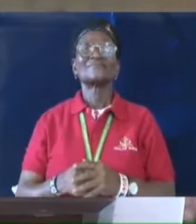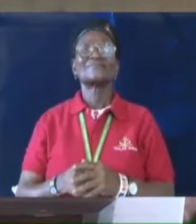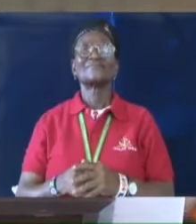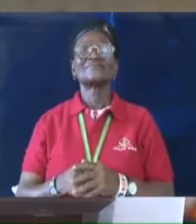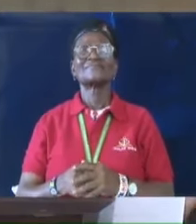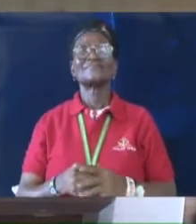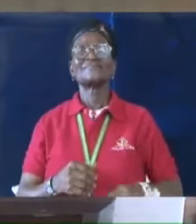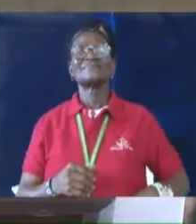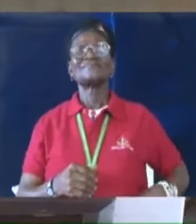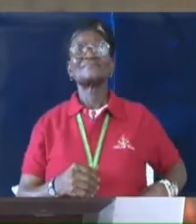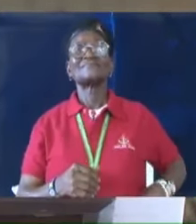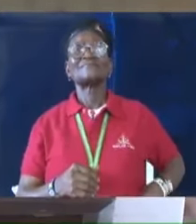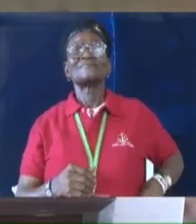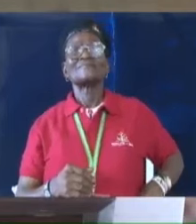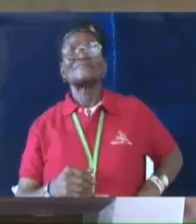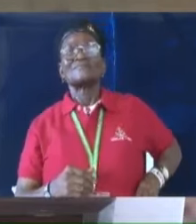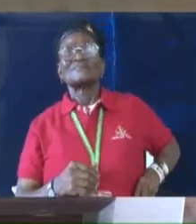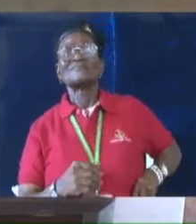You see,